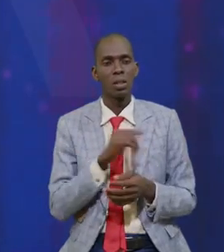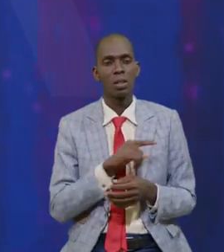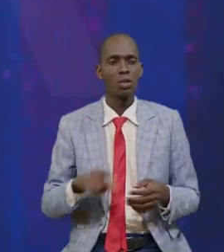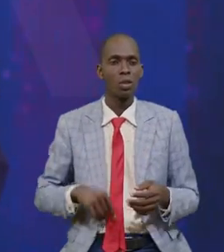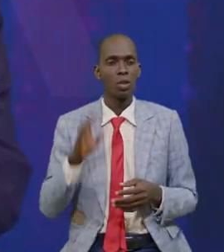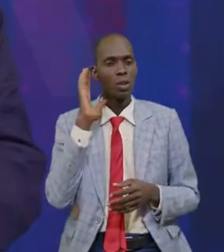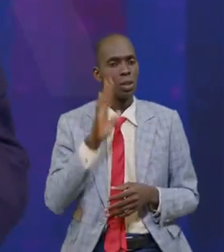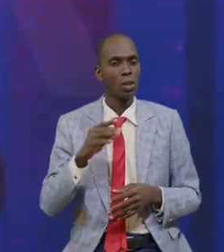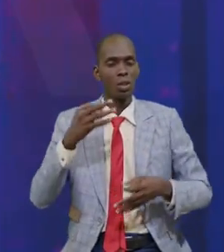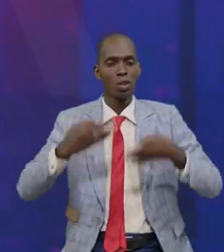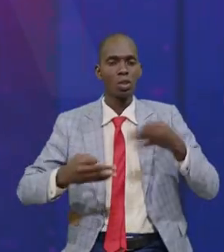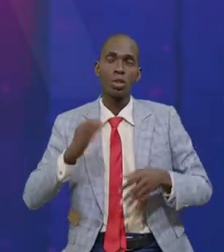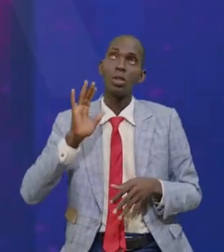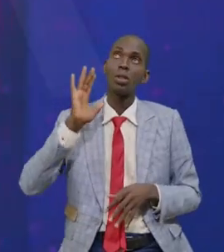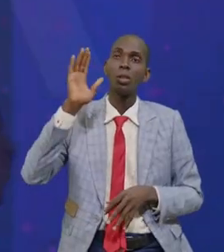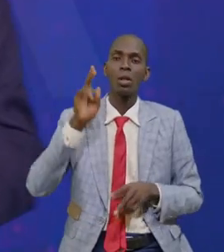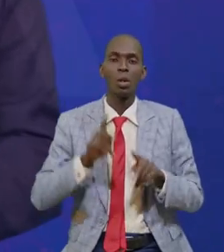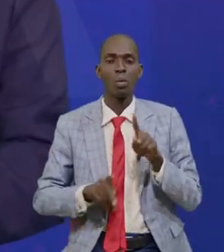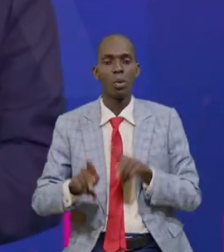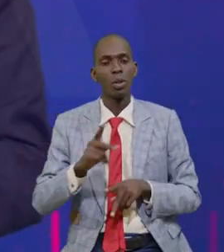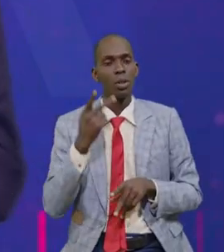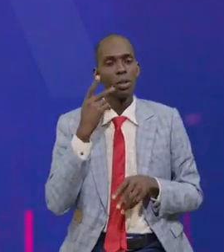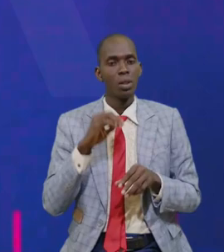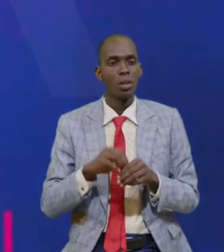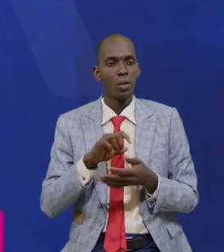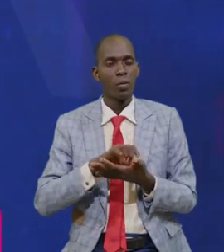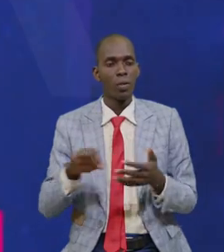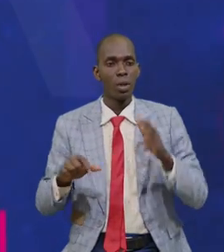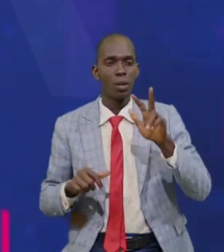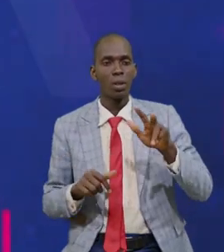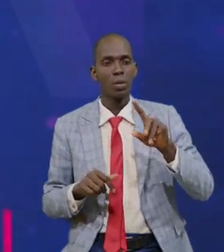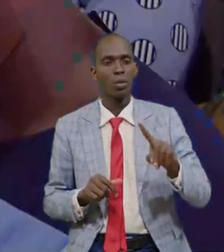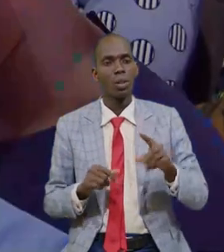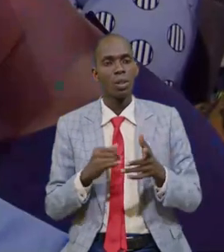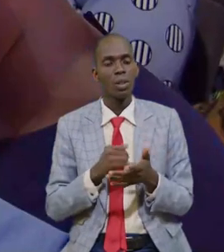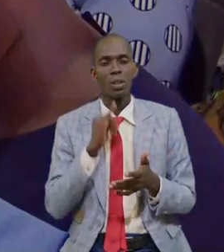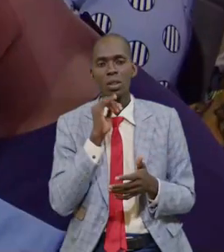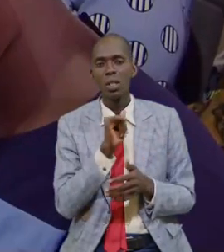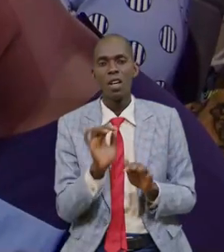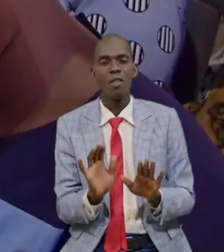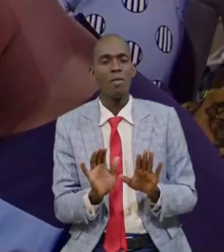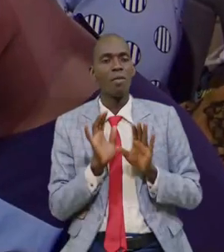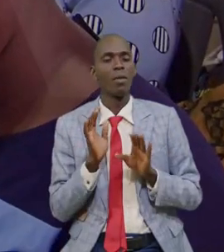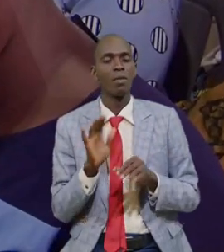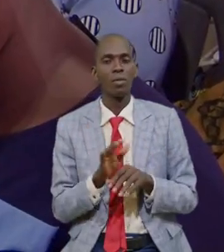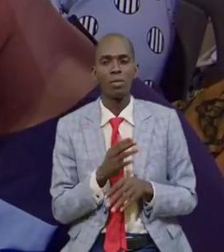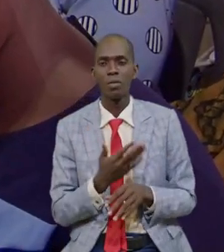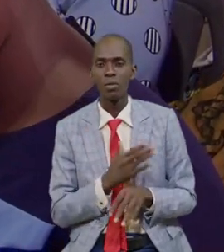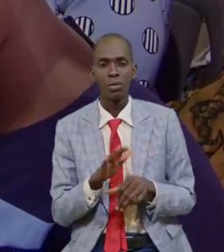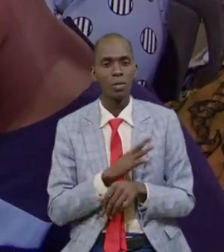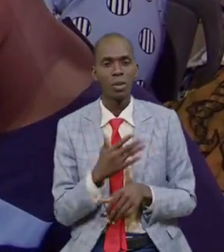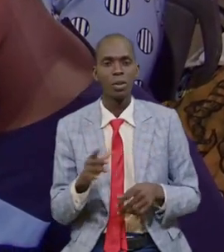his people." And we look at verse 31 there. Verse 31, it's a fearful thing to fall to